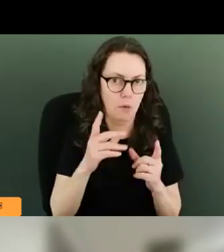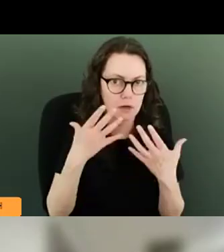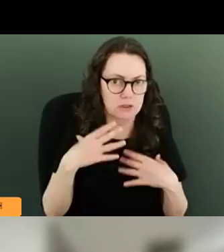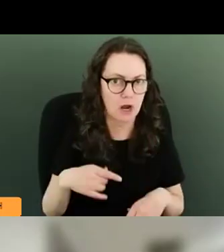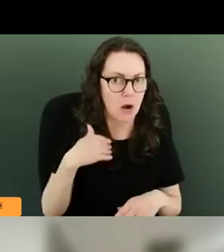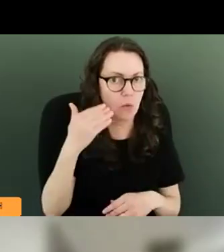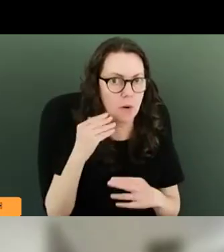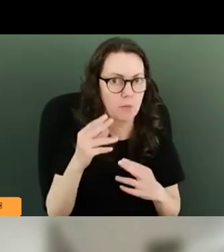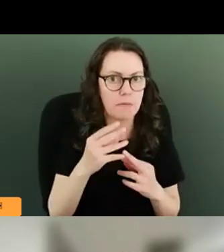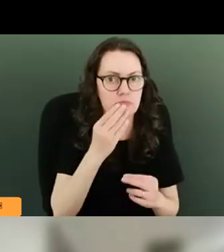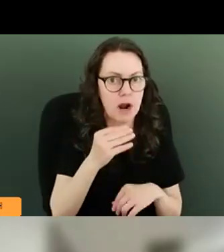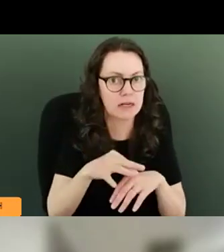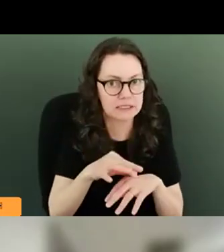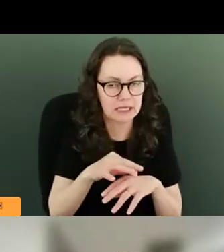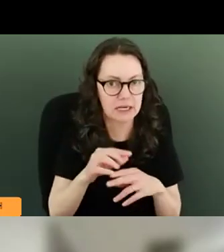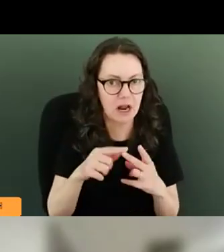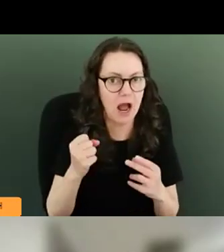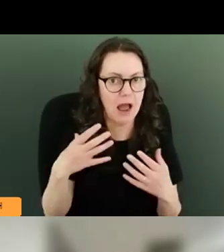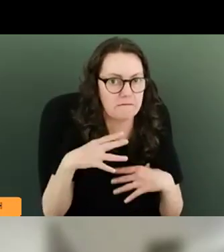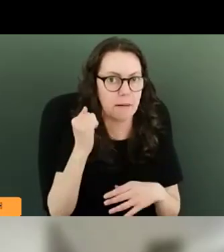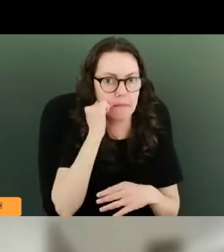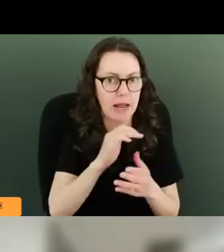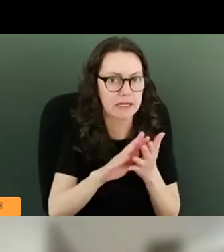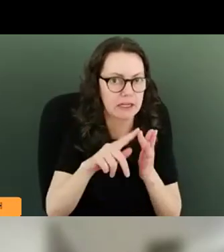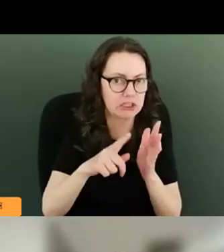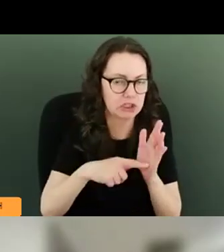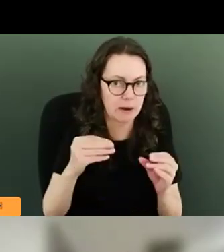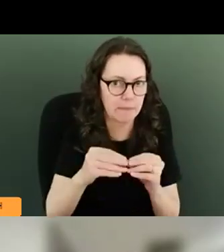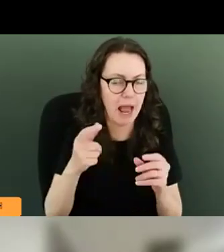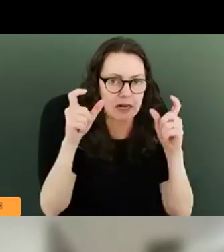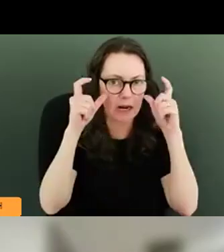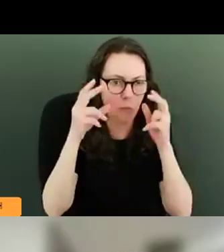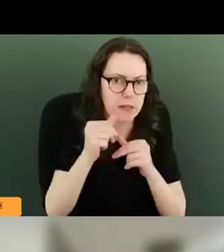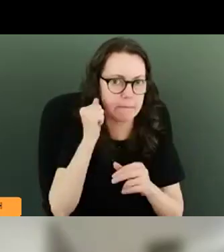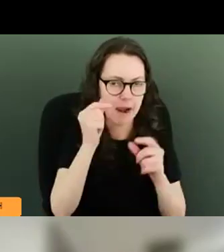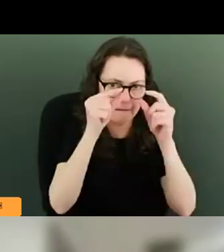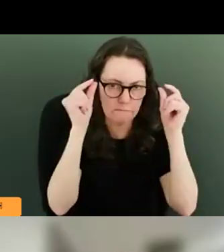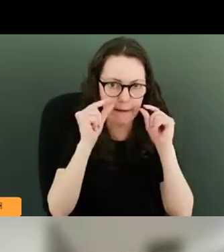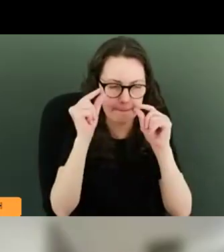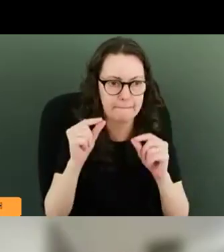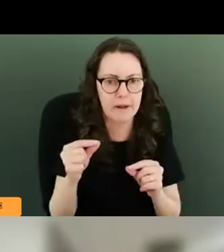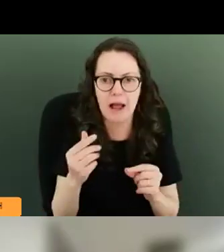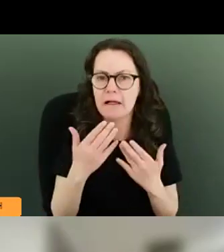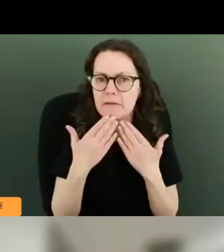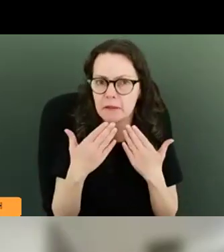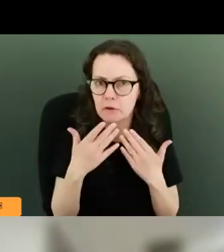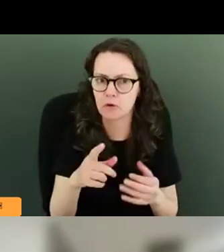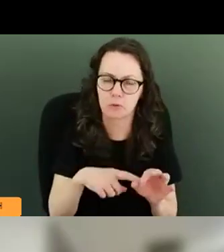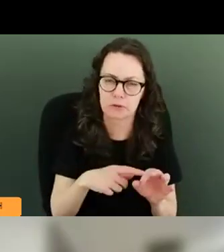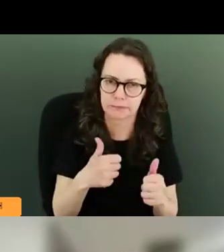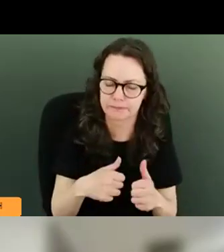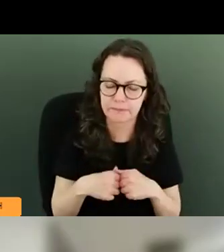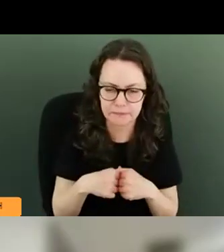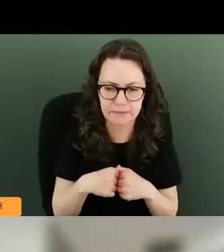a woman with brown skin. I'm wearing a black hijab and glasses with black frames. Thanks so much for the question,